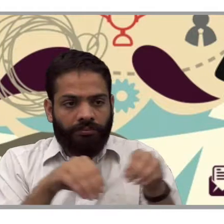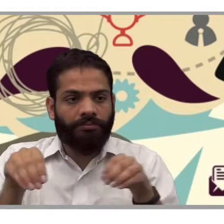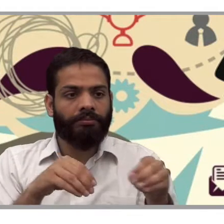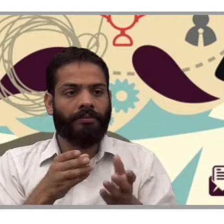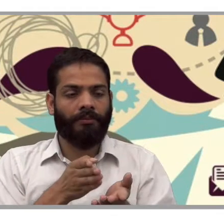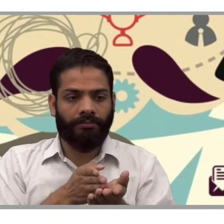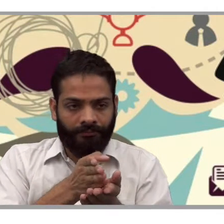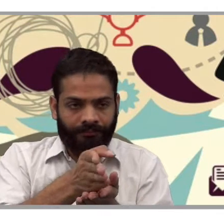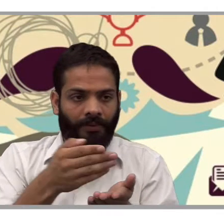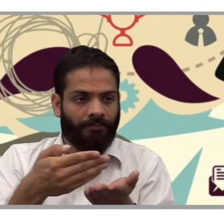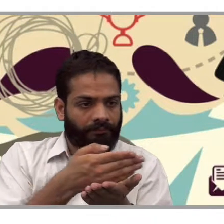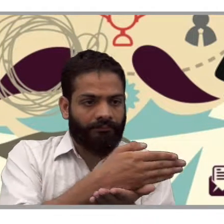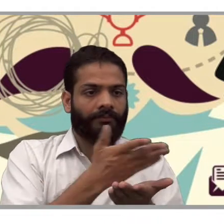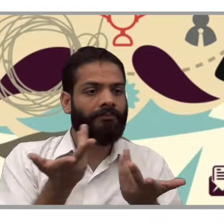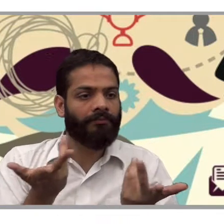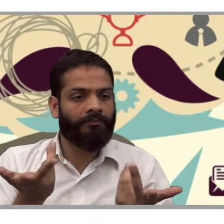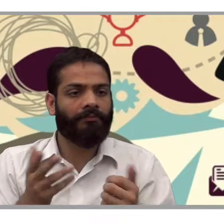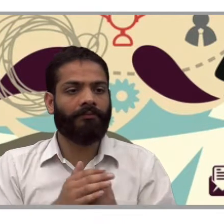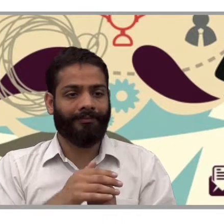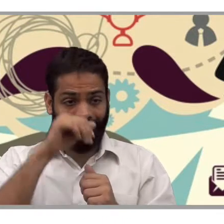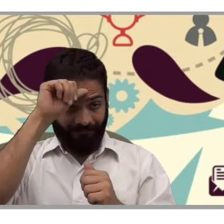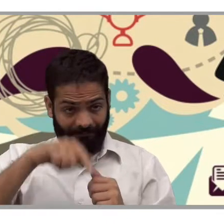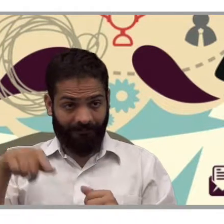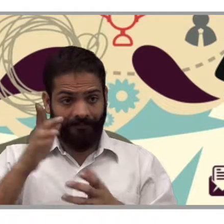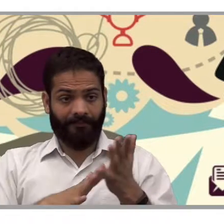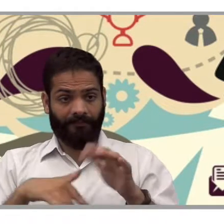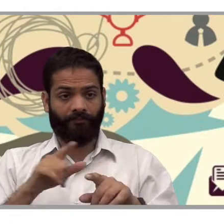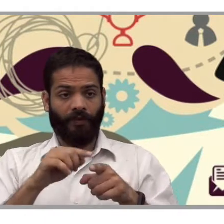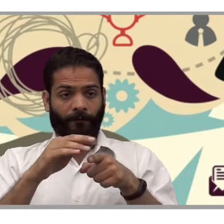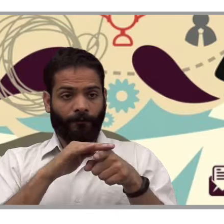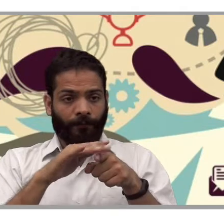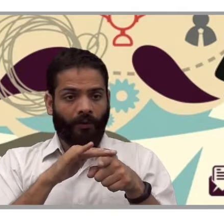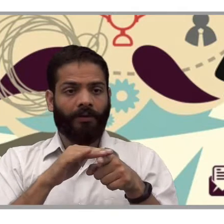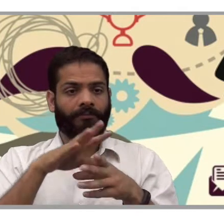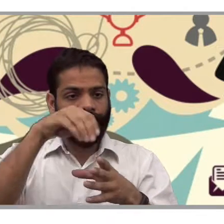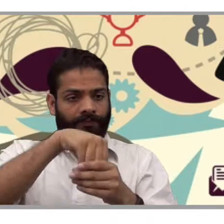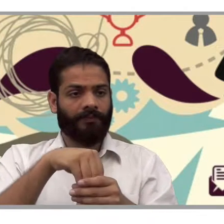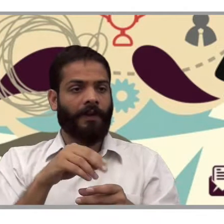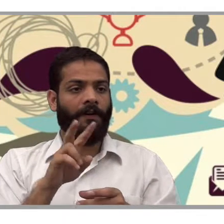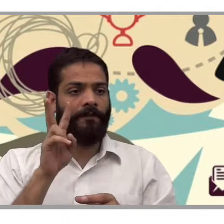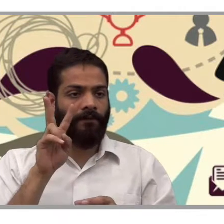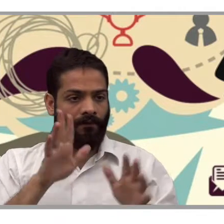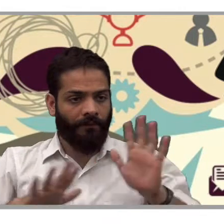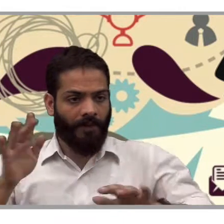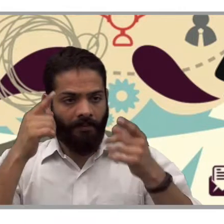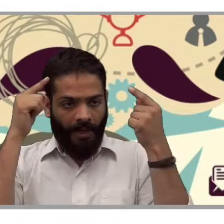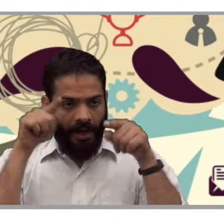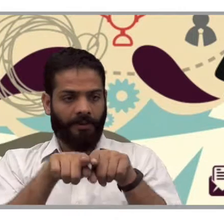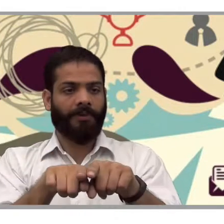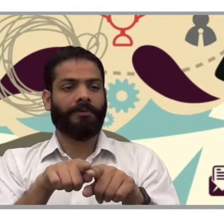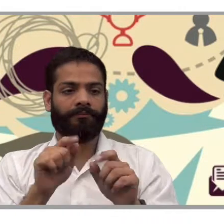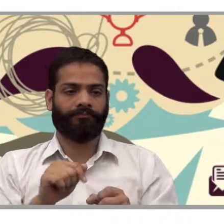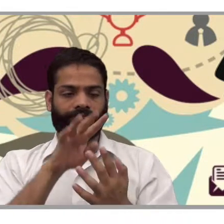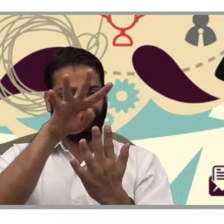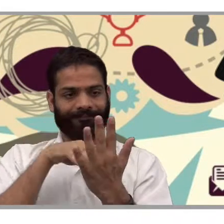movement. In Indian Sign Language, the phonological manifestation of verb agreement can be shown